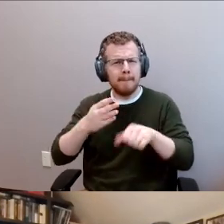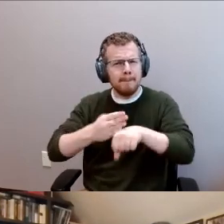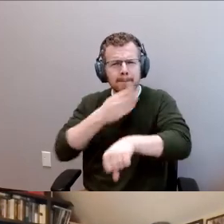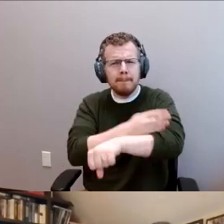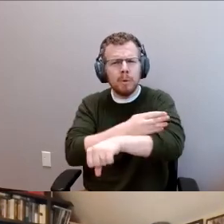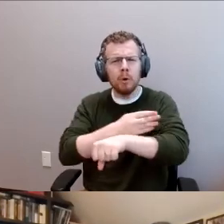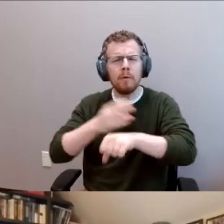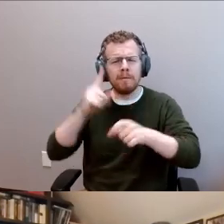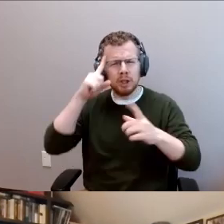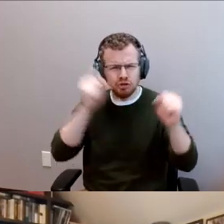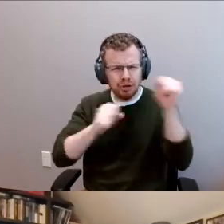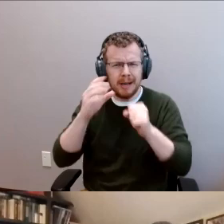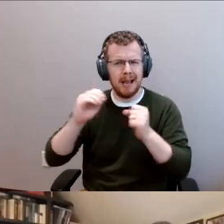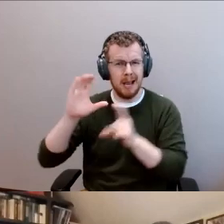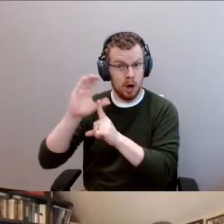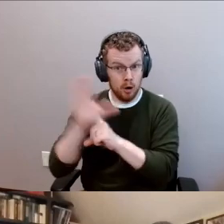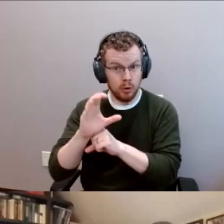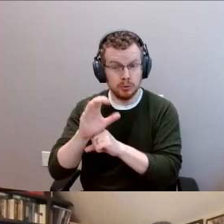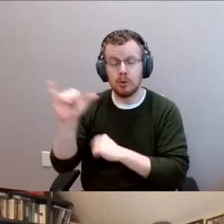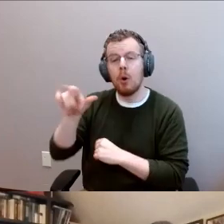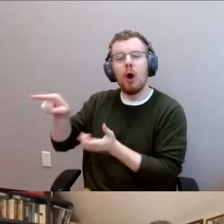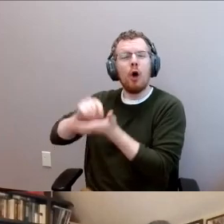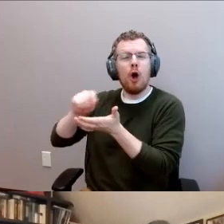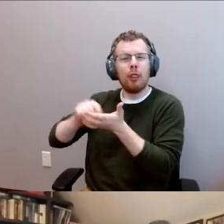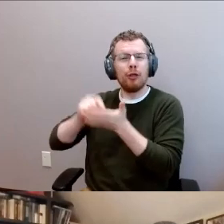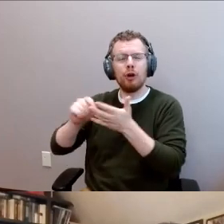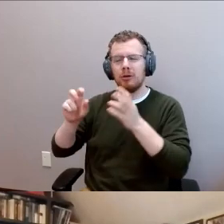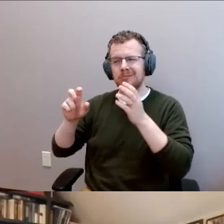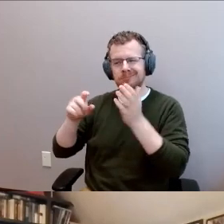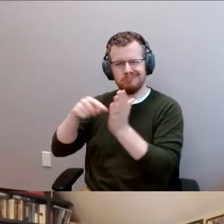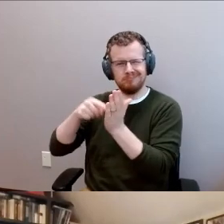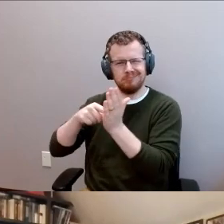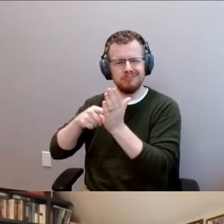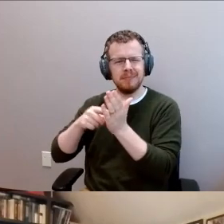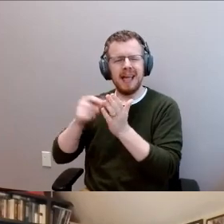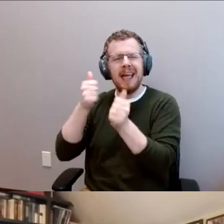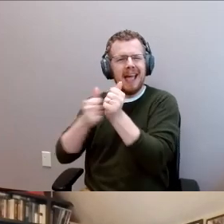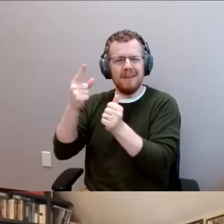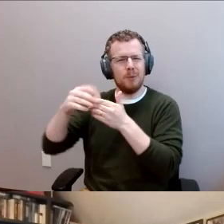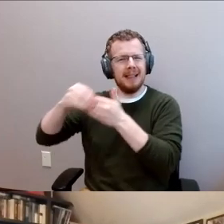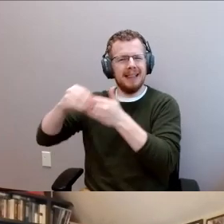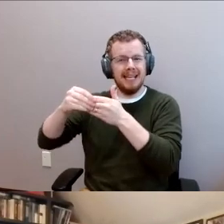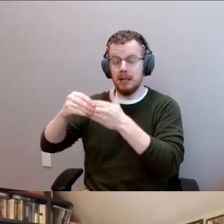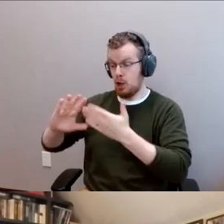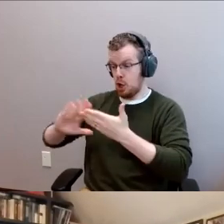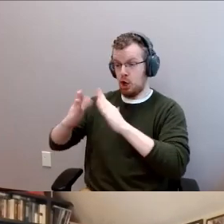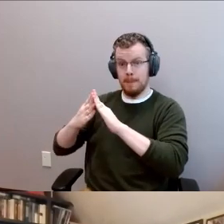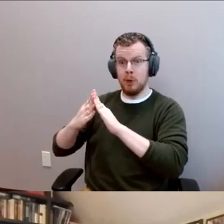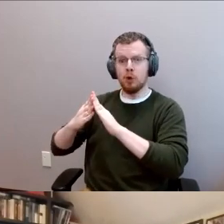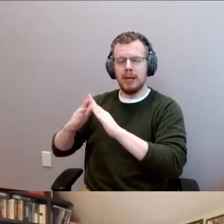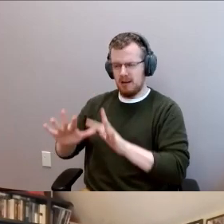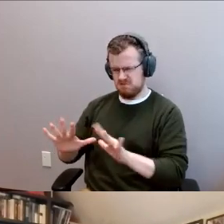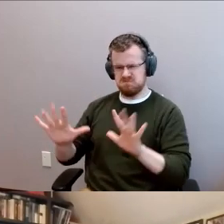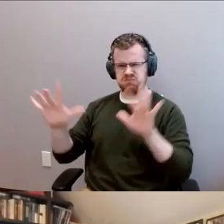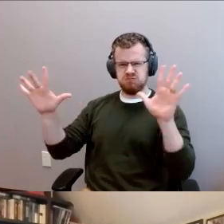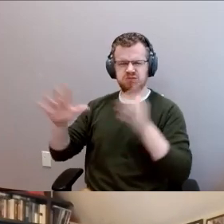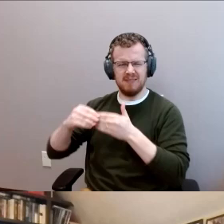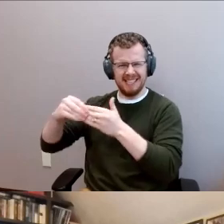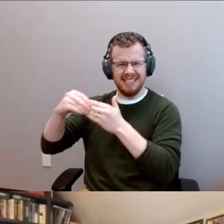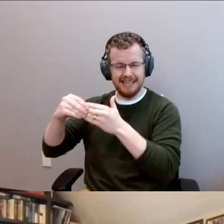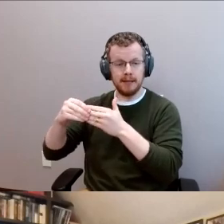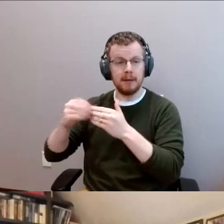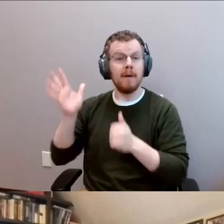culture. He is also the author of Everyone Leads, Building Leadership from the Community Up, and the former CEO of